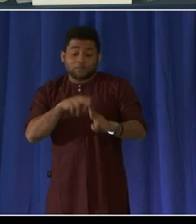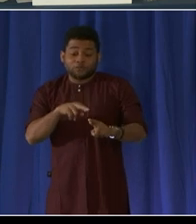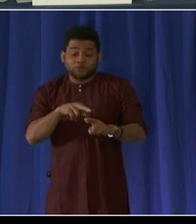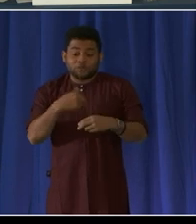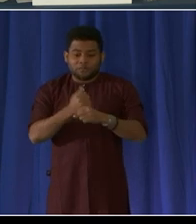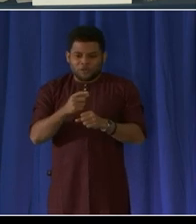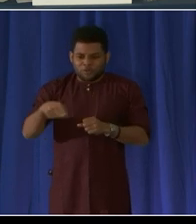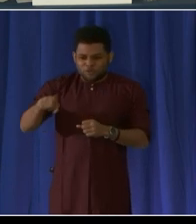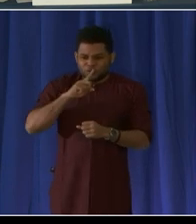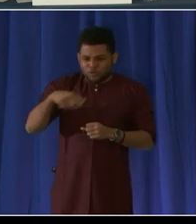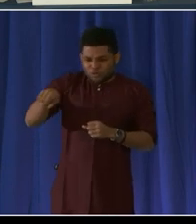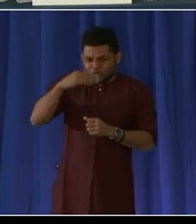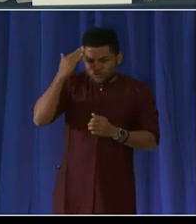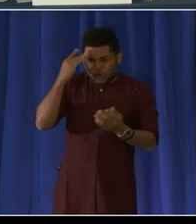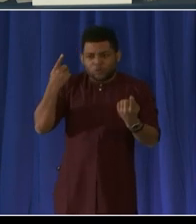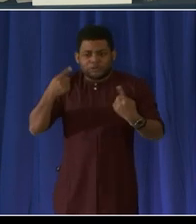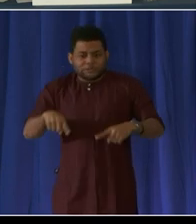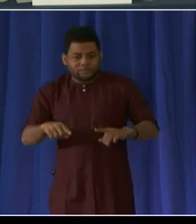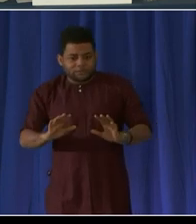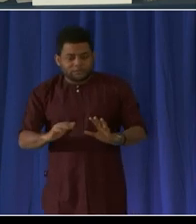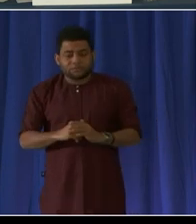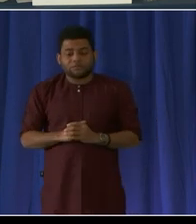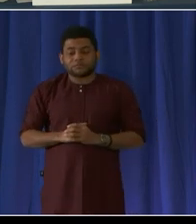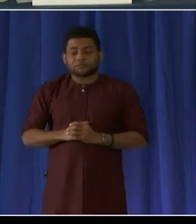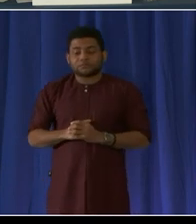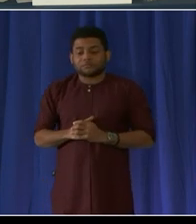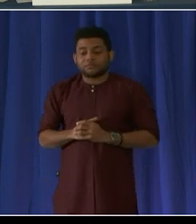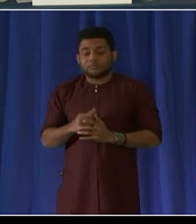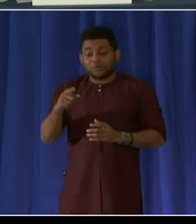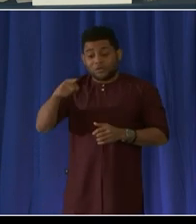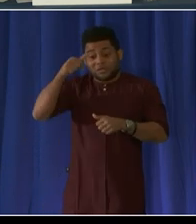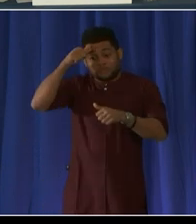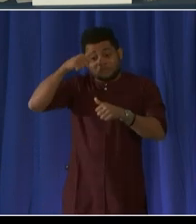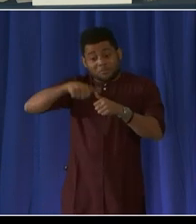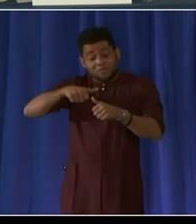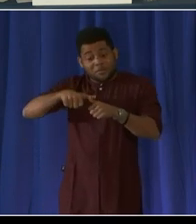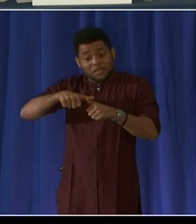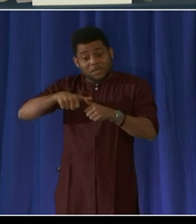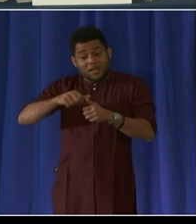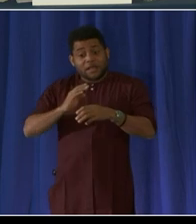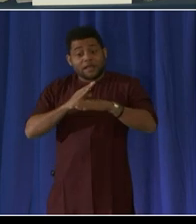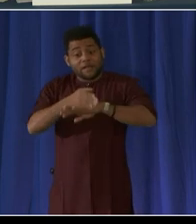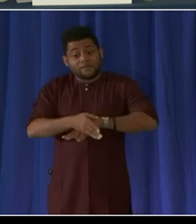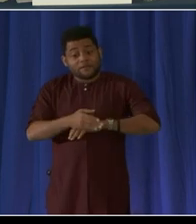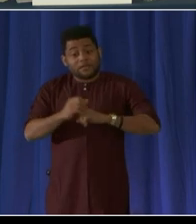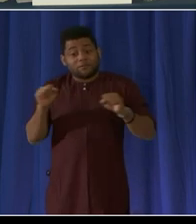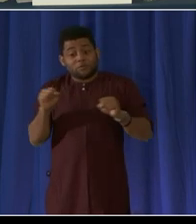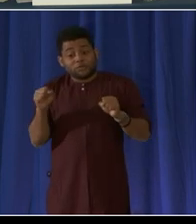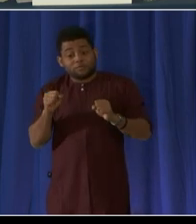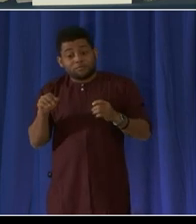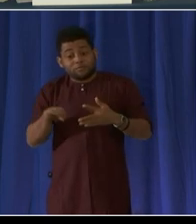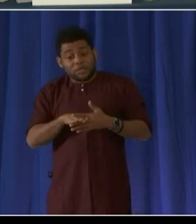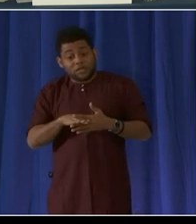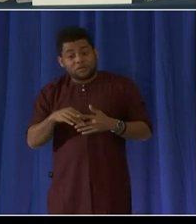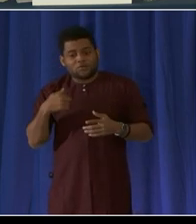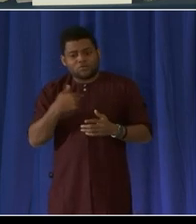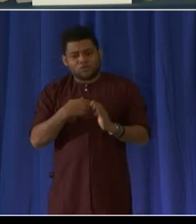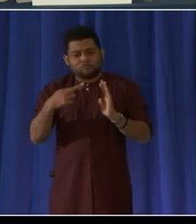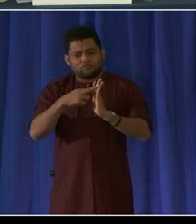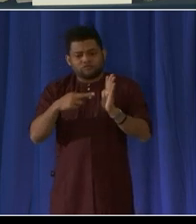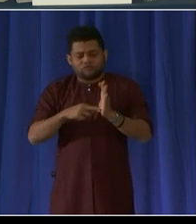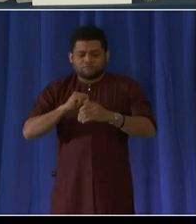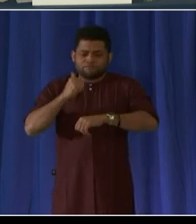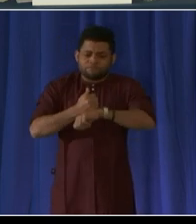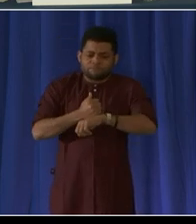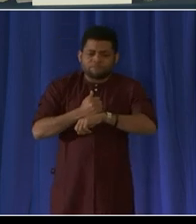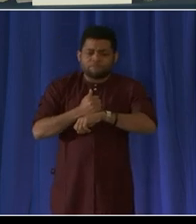on the latest. You may recall after the winter break, we had a safe to return school protocol where every student and staff member